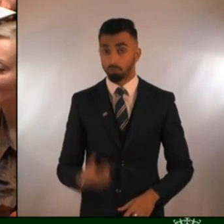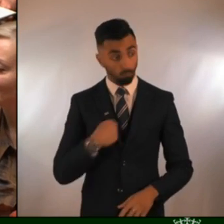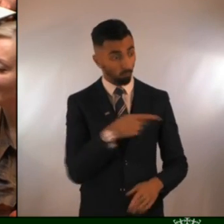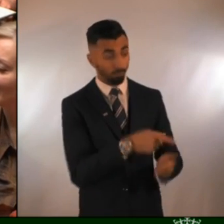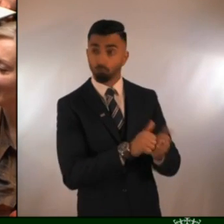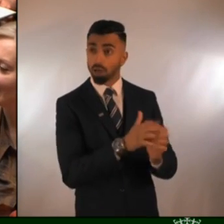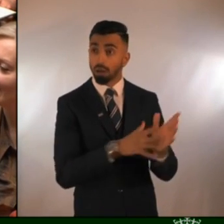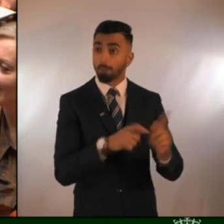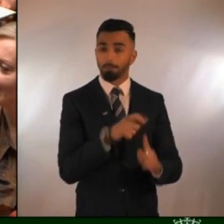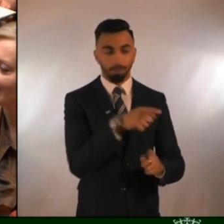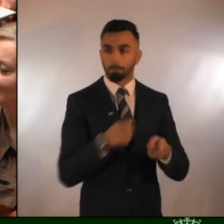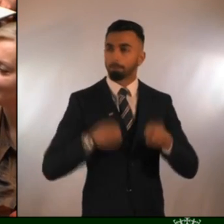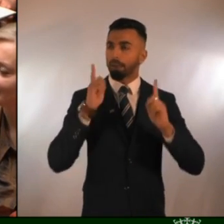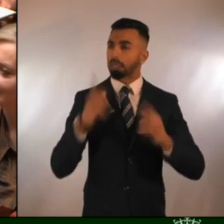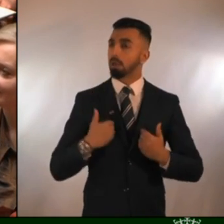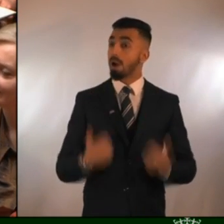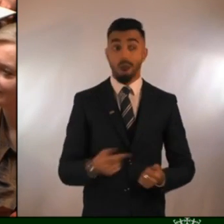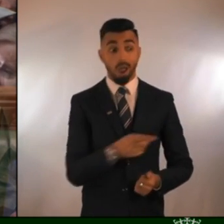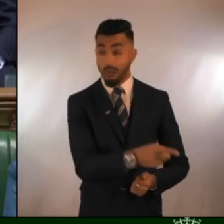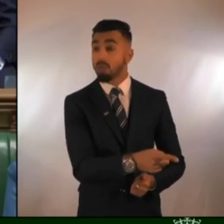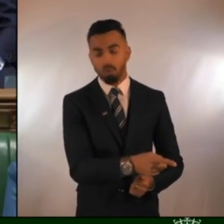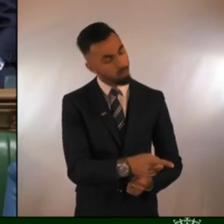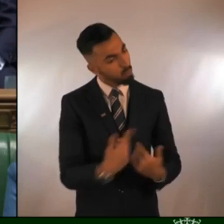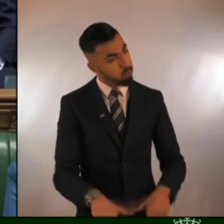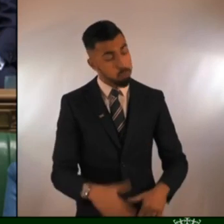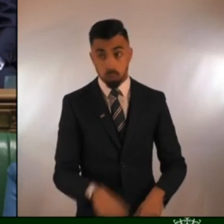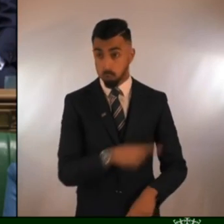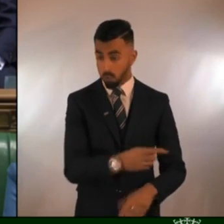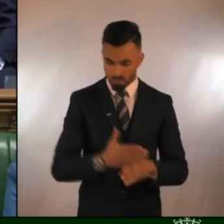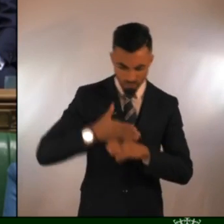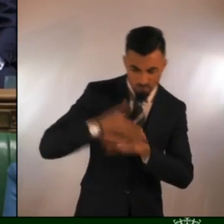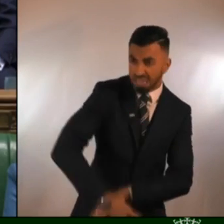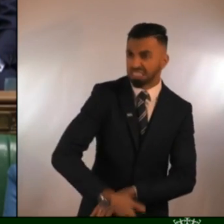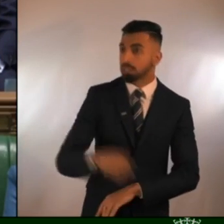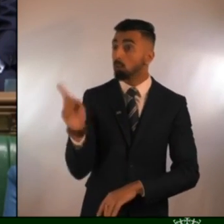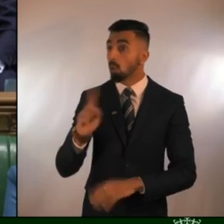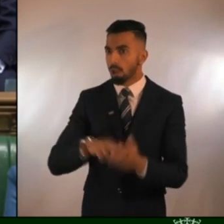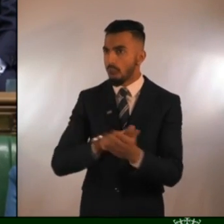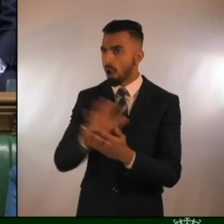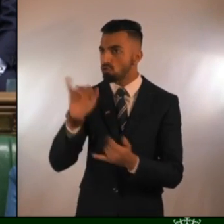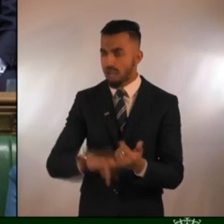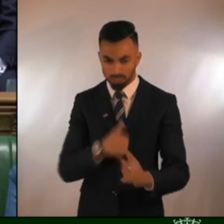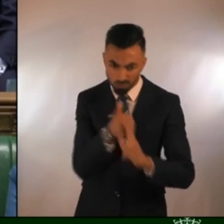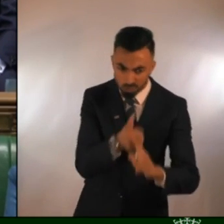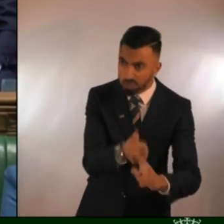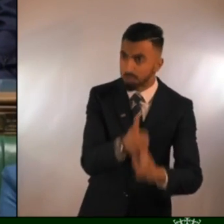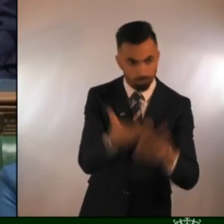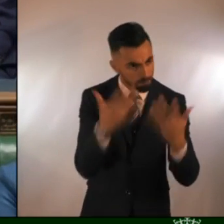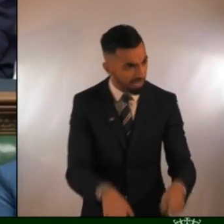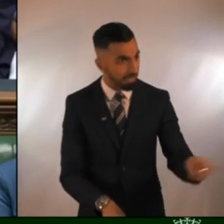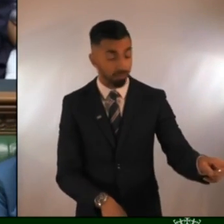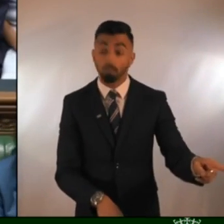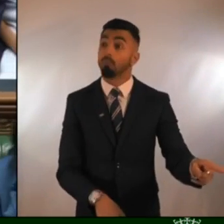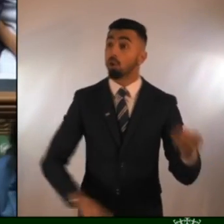public's health. And I will do whatever it takes to support the economy. First,